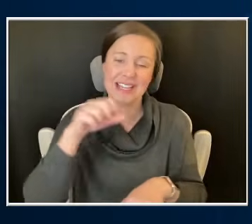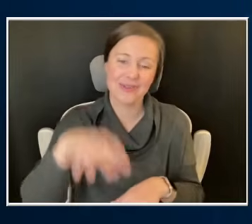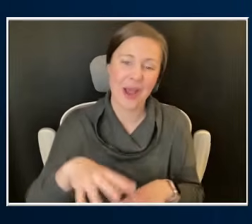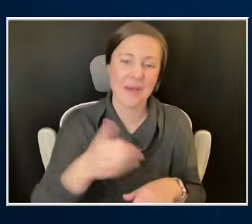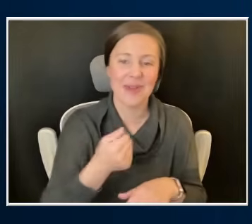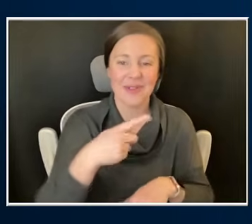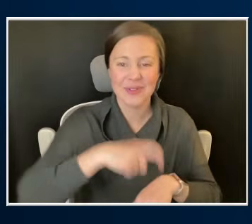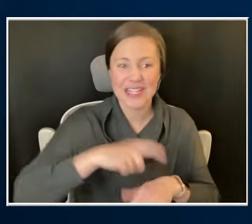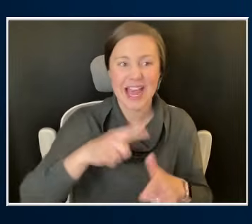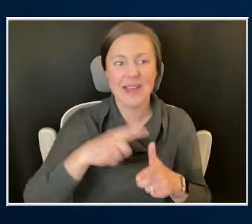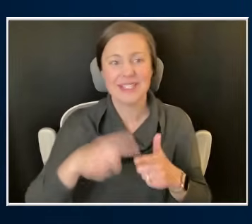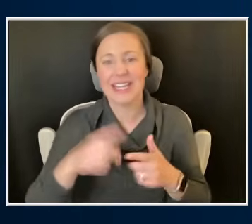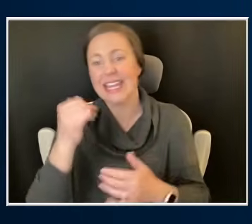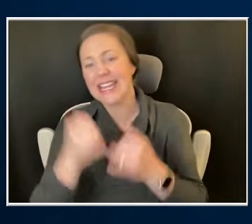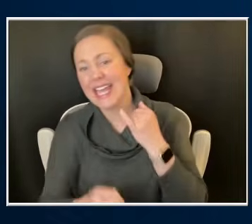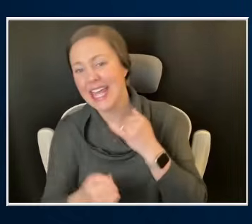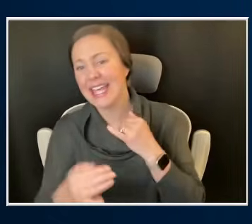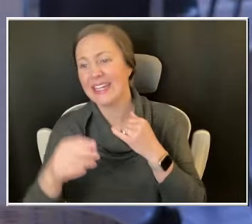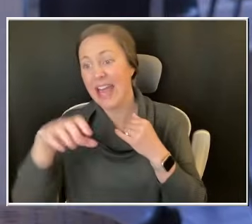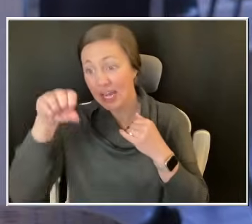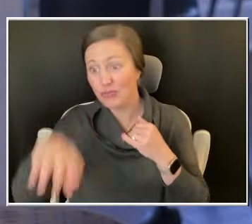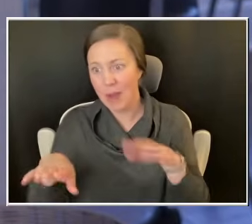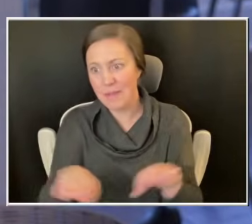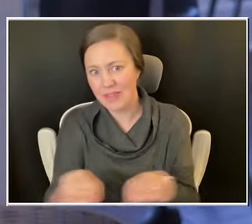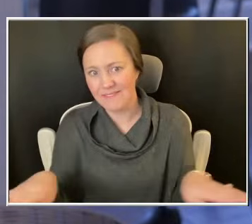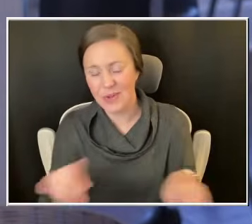drop it on the floor. But that's a story about